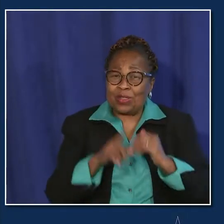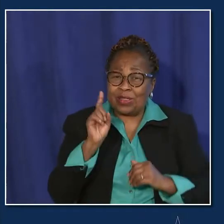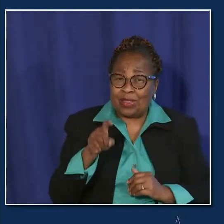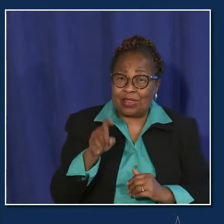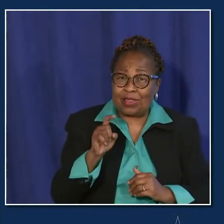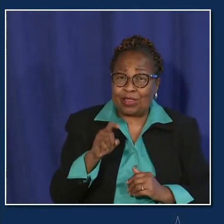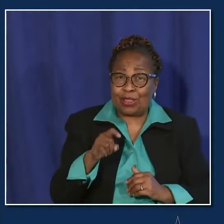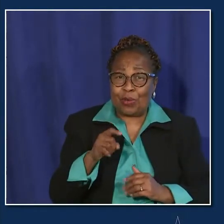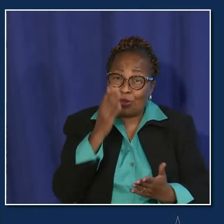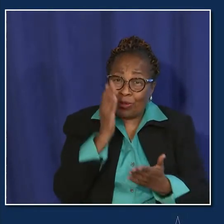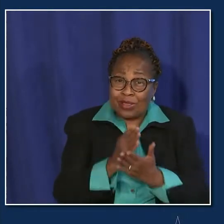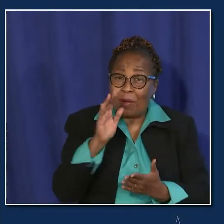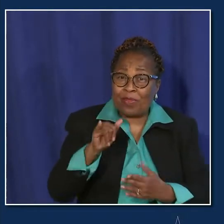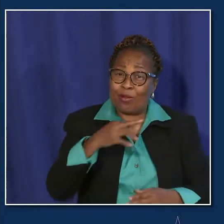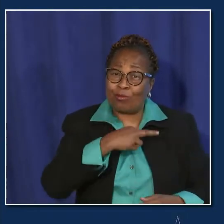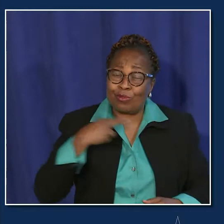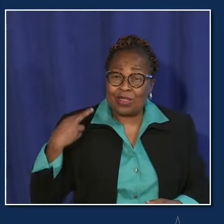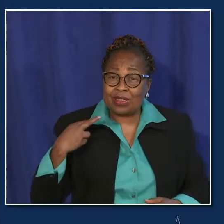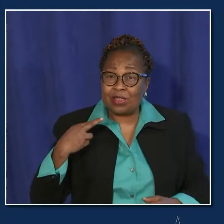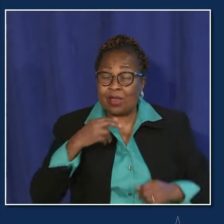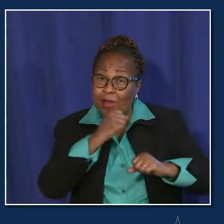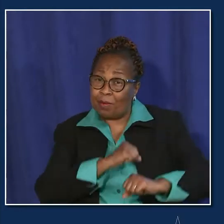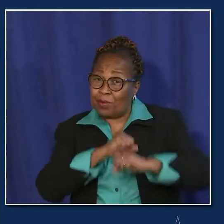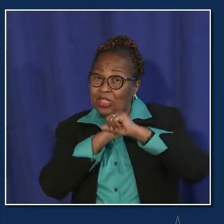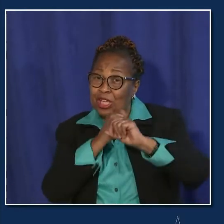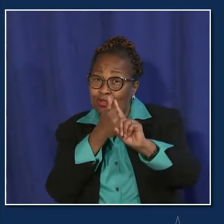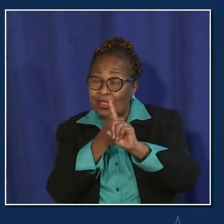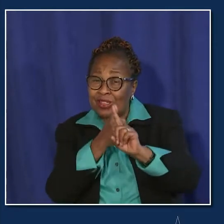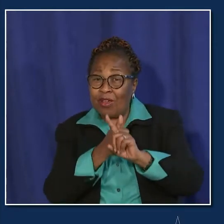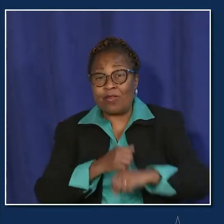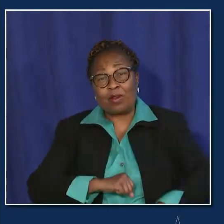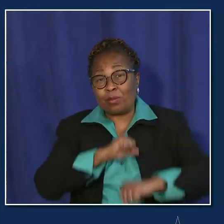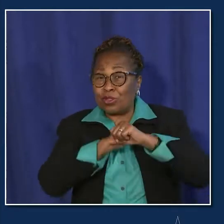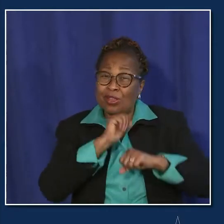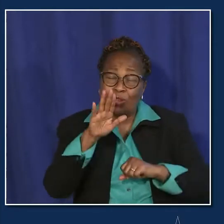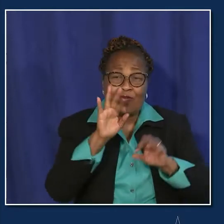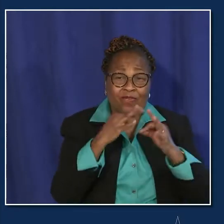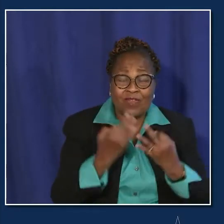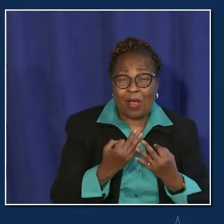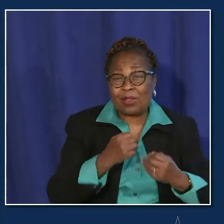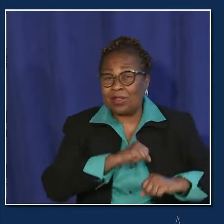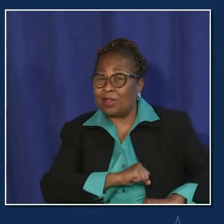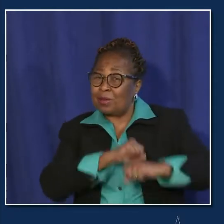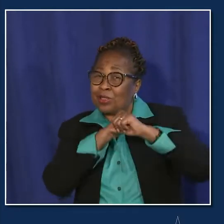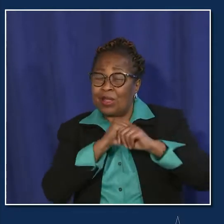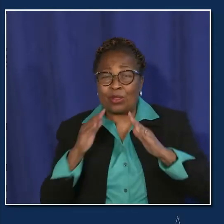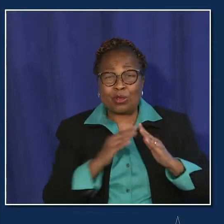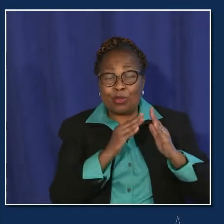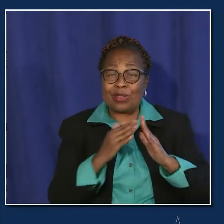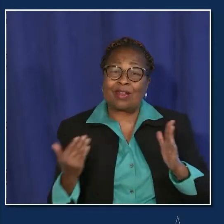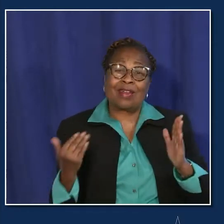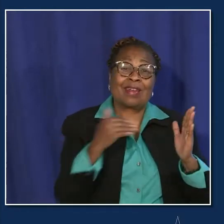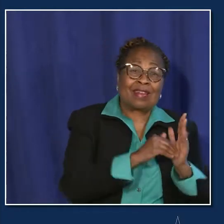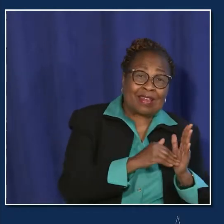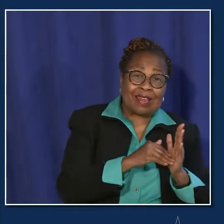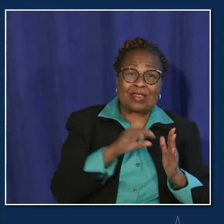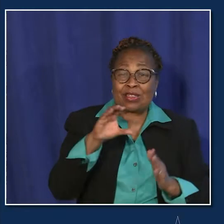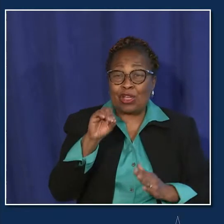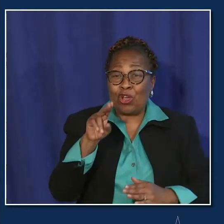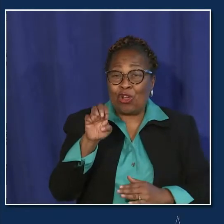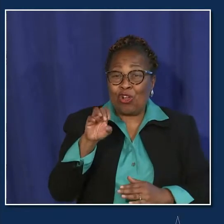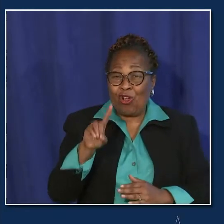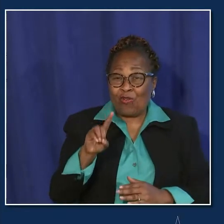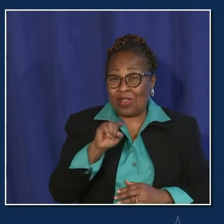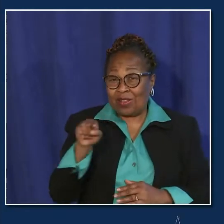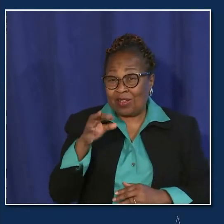to mitigate that risk and protect yourself, protect your family, protect the community against the virus by getting